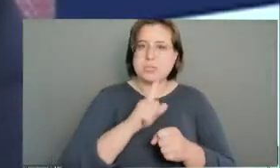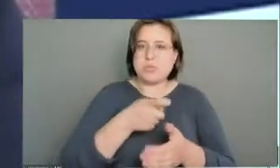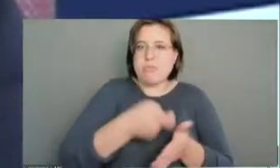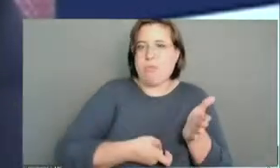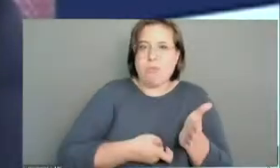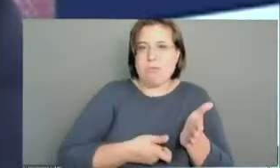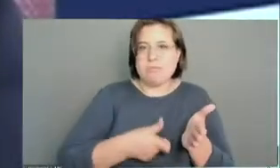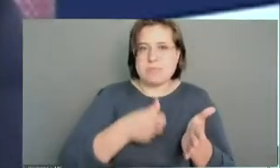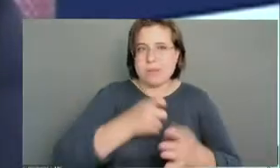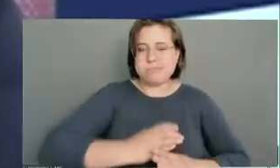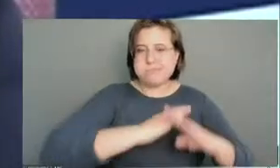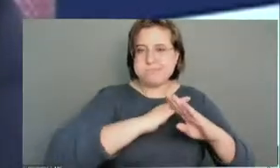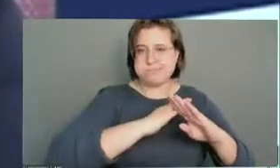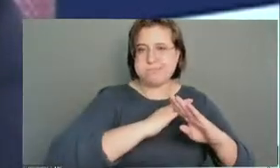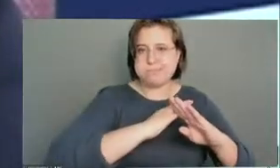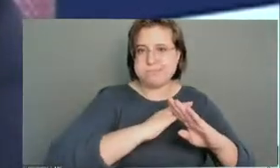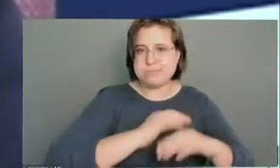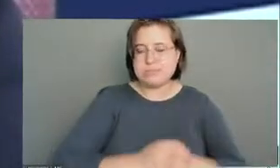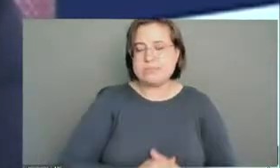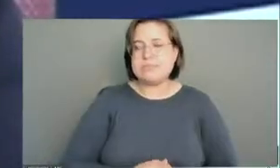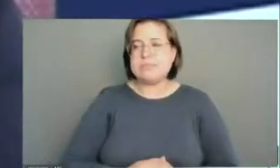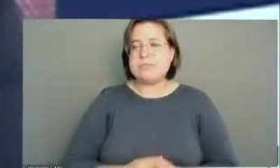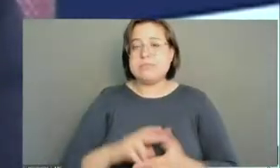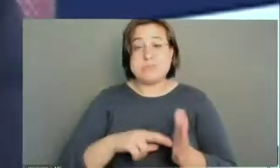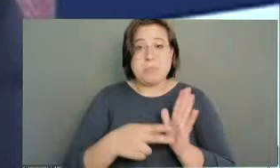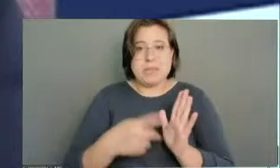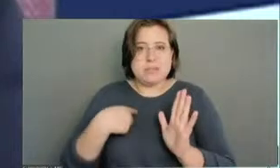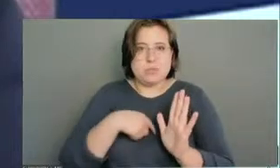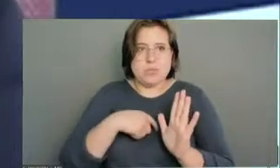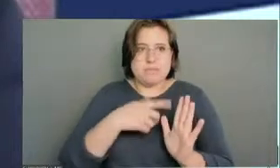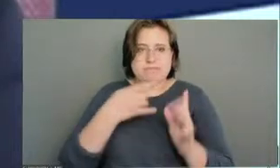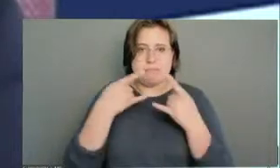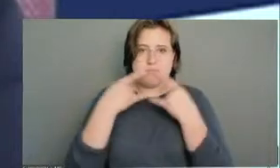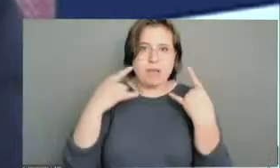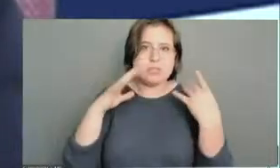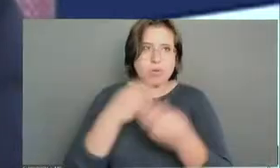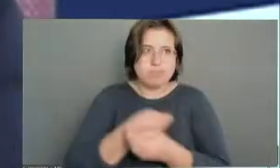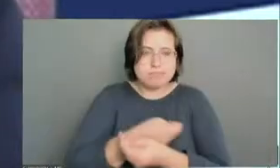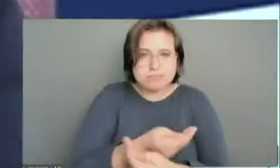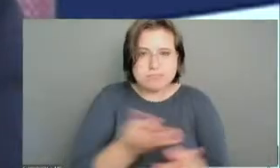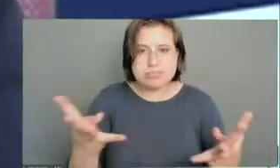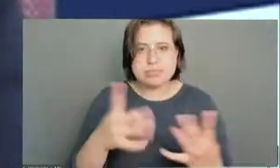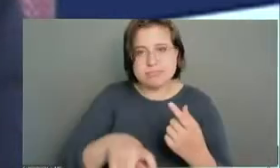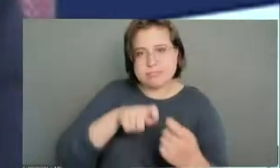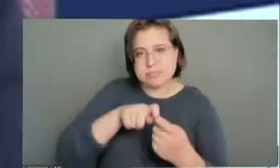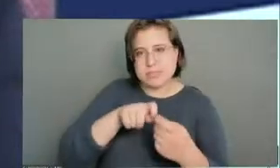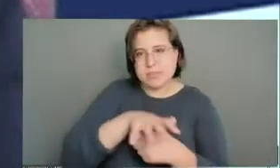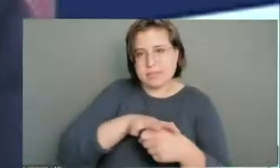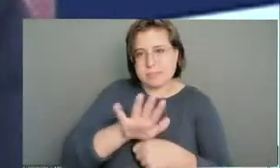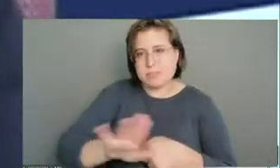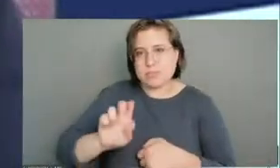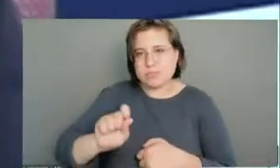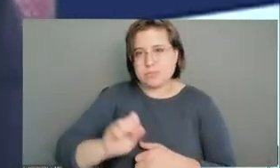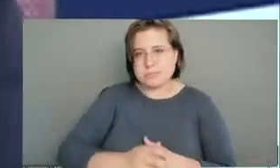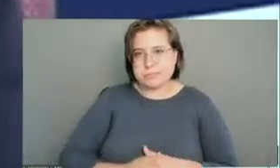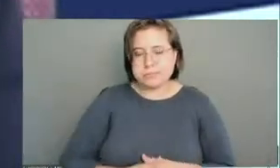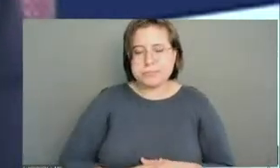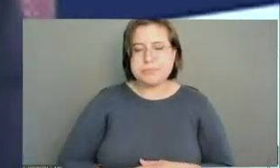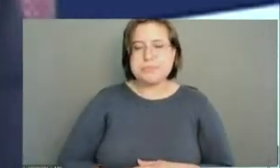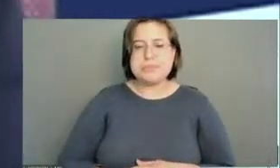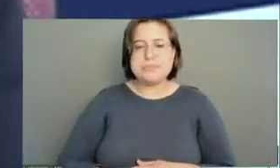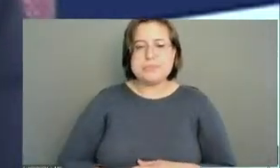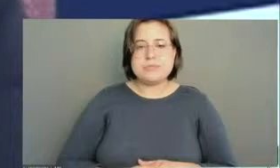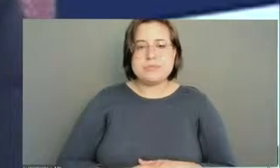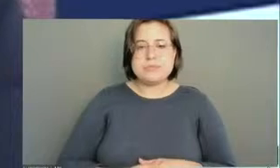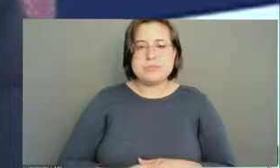specifically sending millions of masks to federally qualified community health centers across the country. But there are lessons we need to learn as